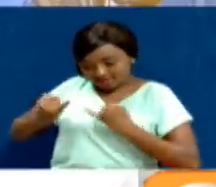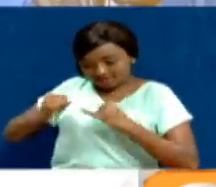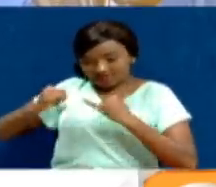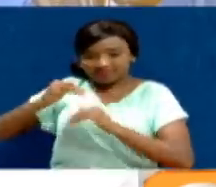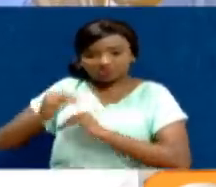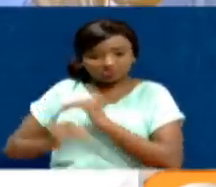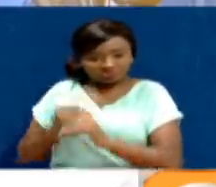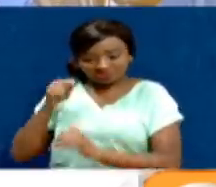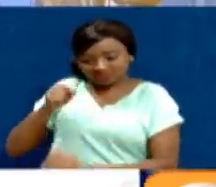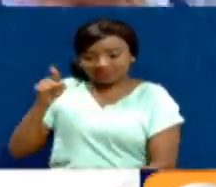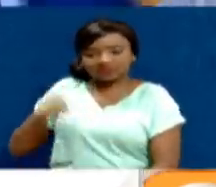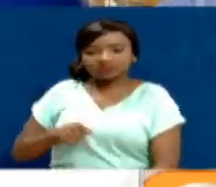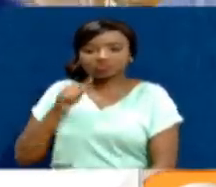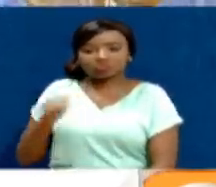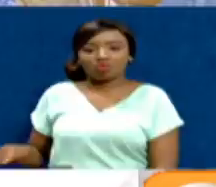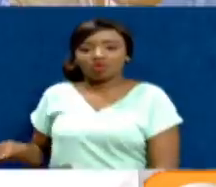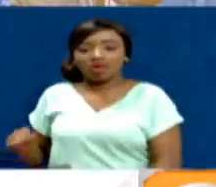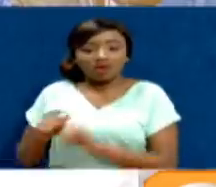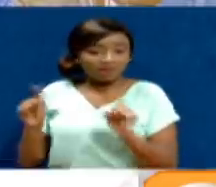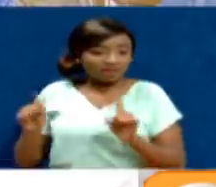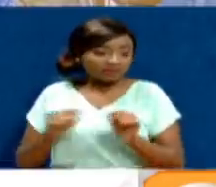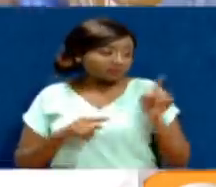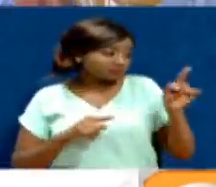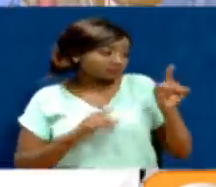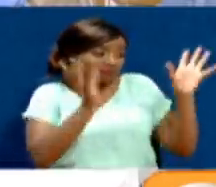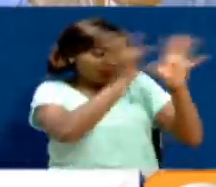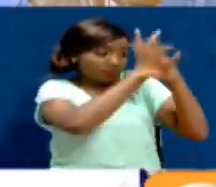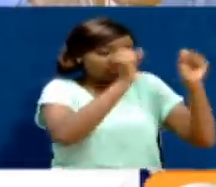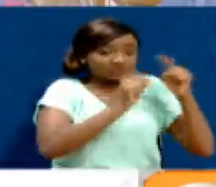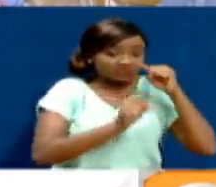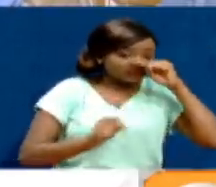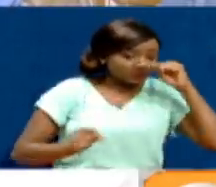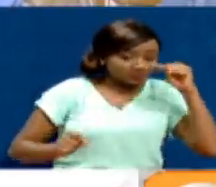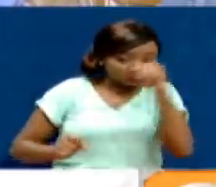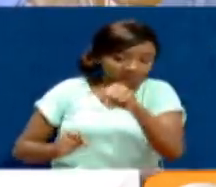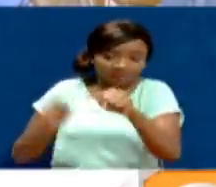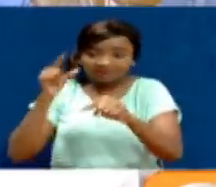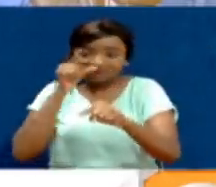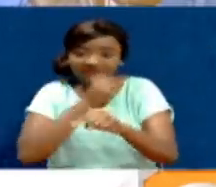is wrong, Jeff. But since the president